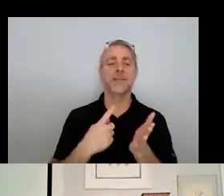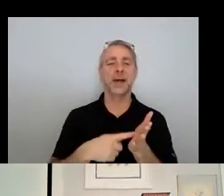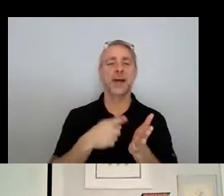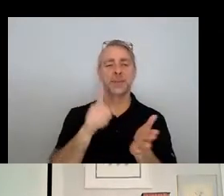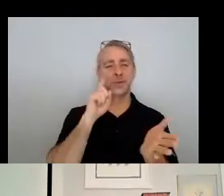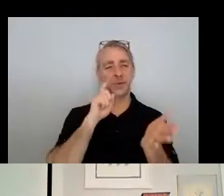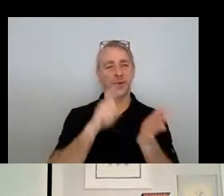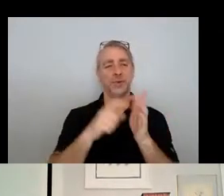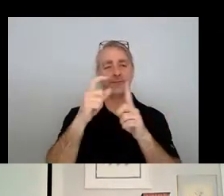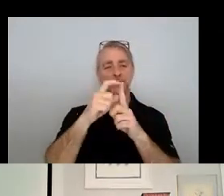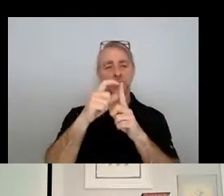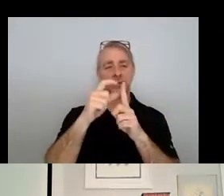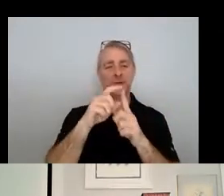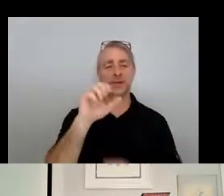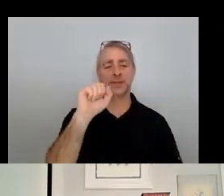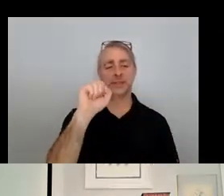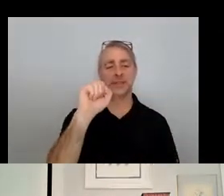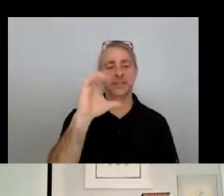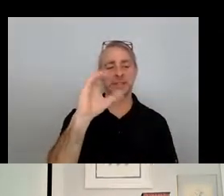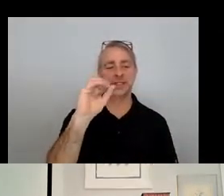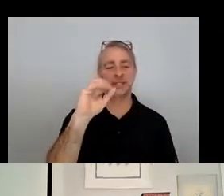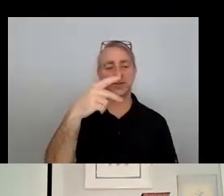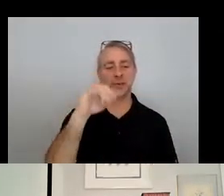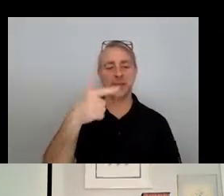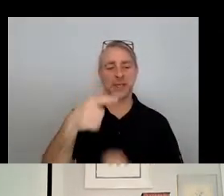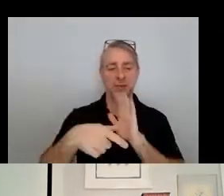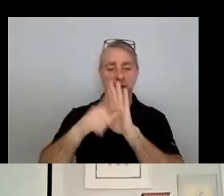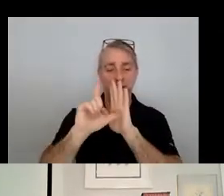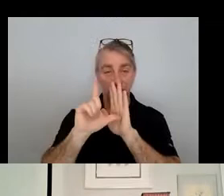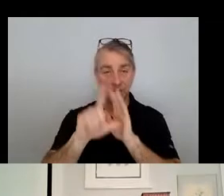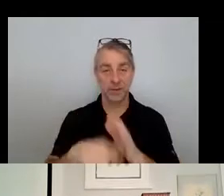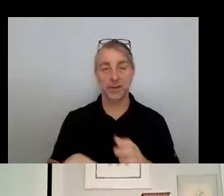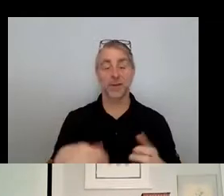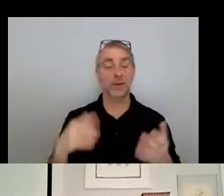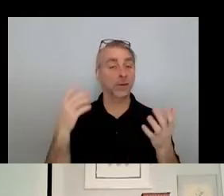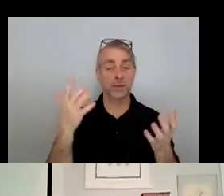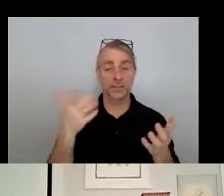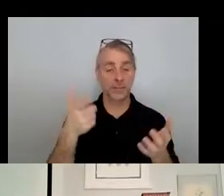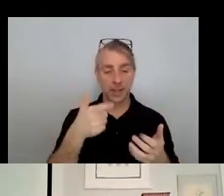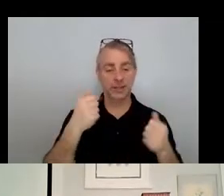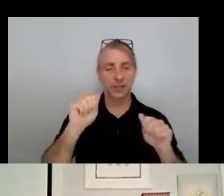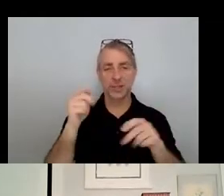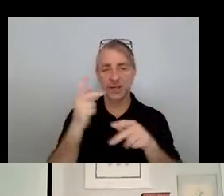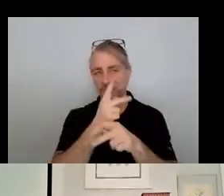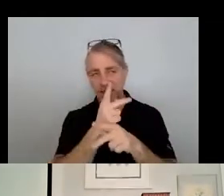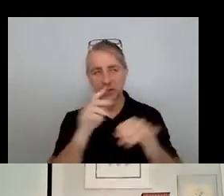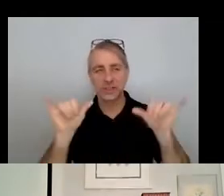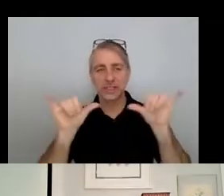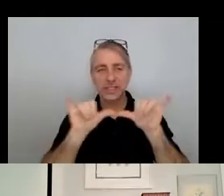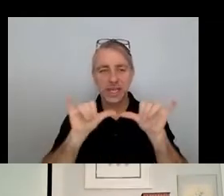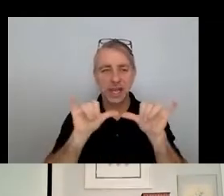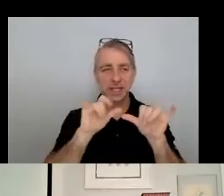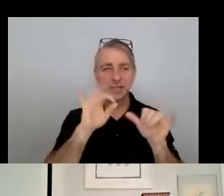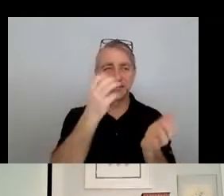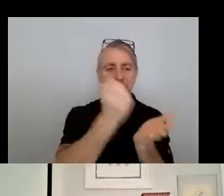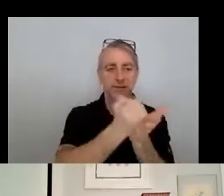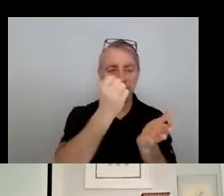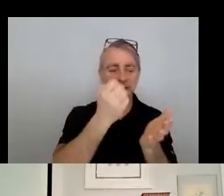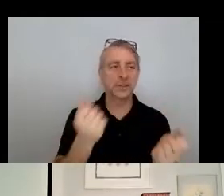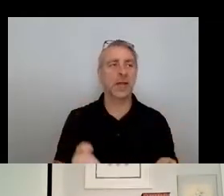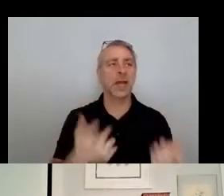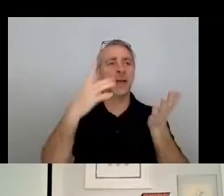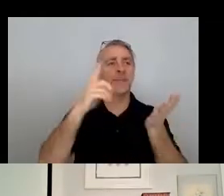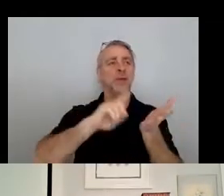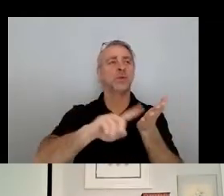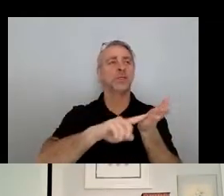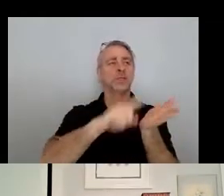reviews. And scoping reviews are aimed at identifying the size of an evidence base. How many studies are available in a given